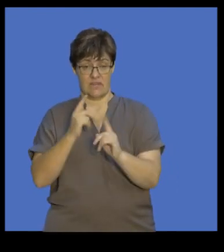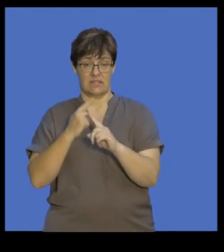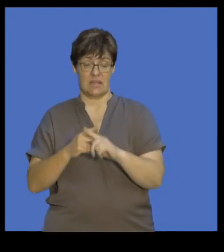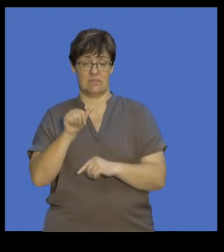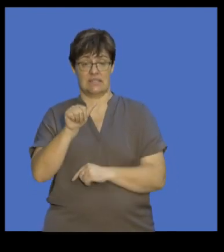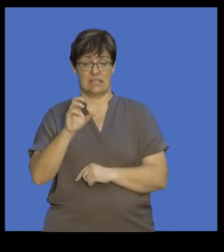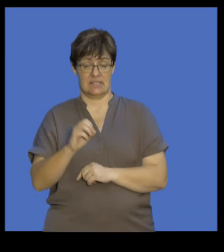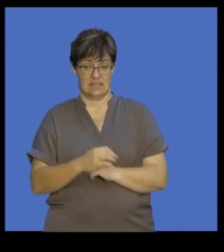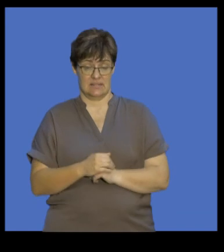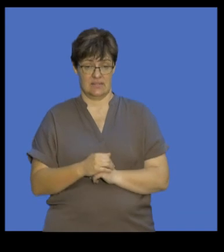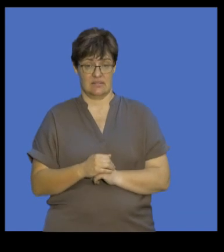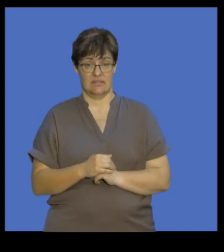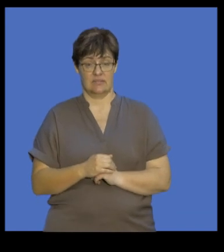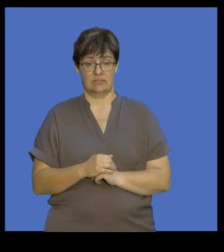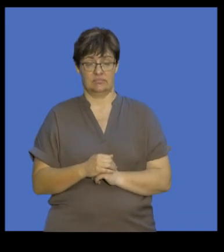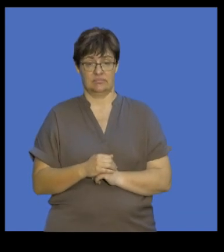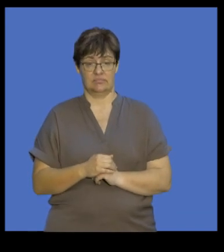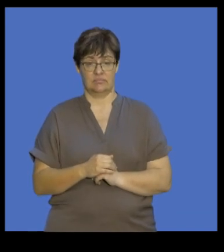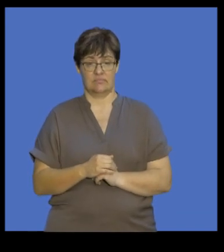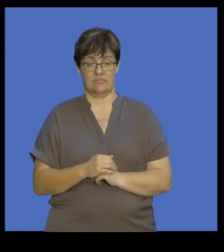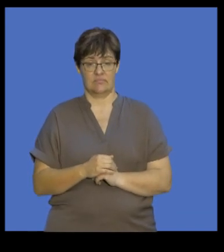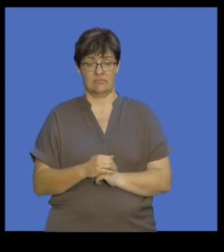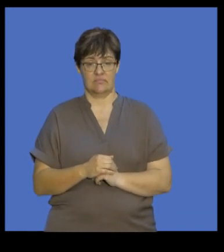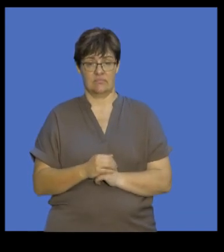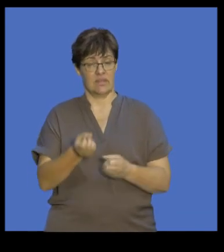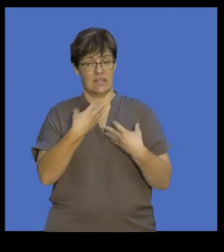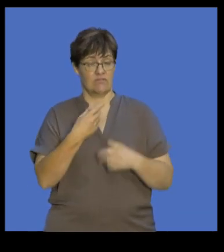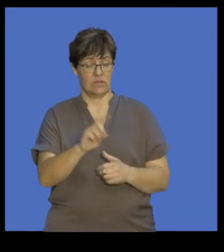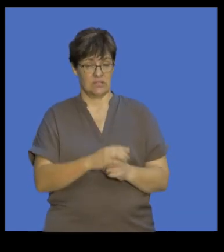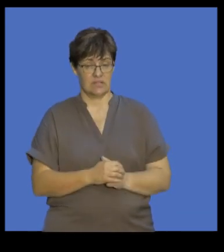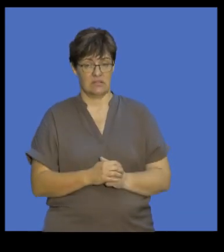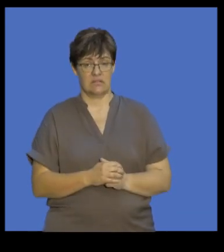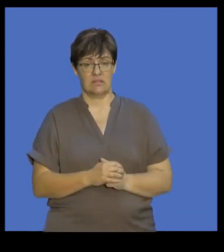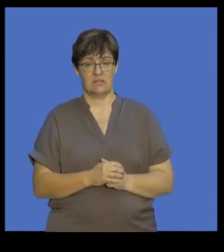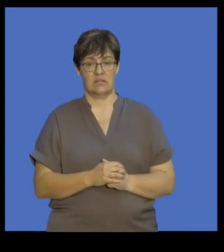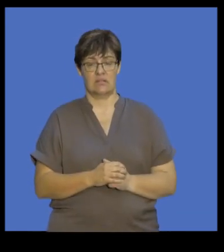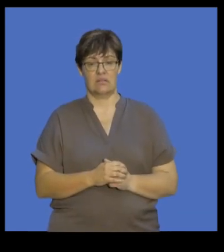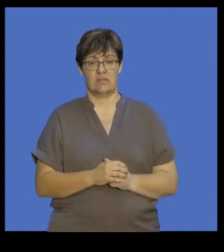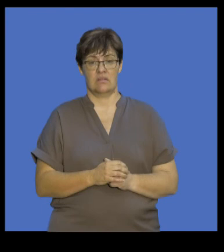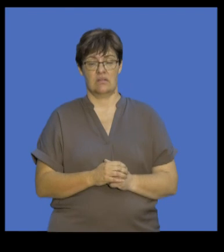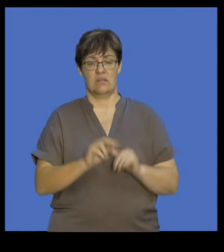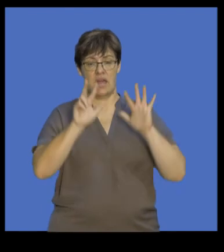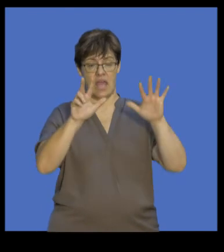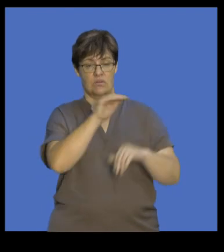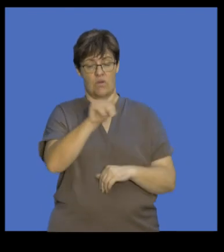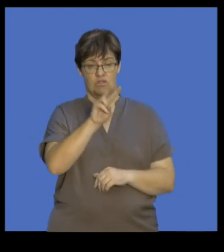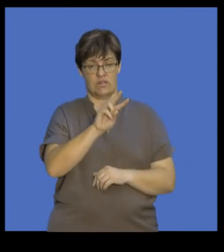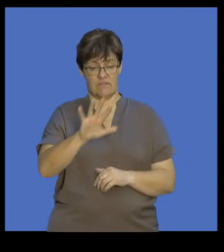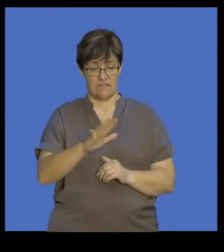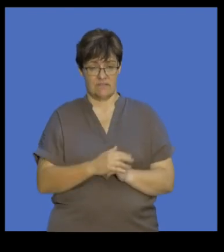2.5, okay, multiplied by 60, okay. So what does that give us? It gives